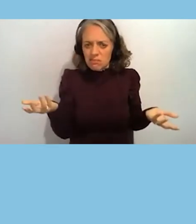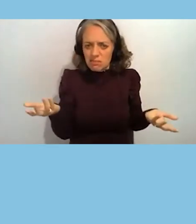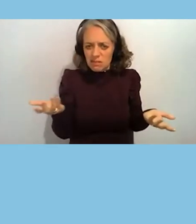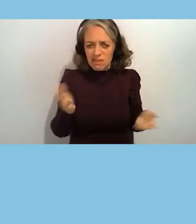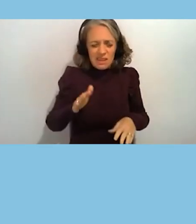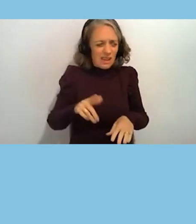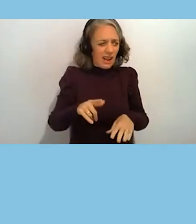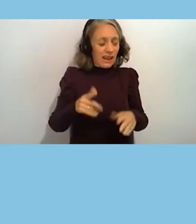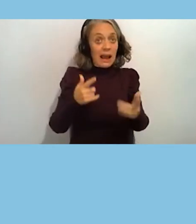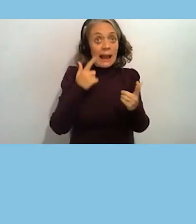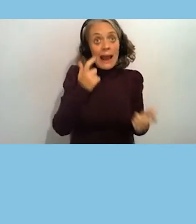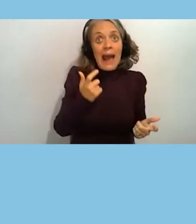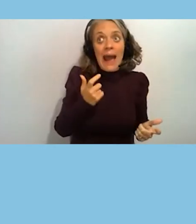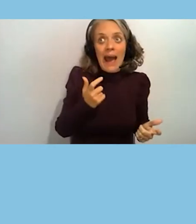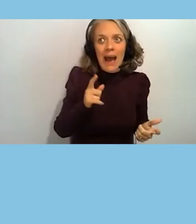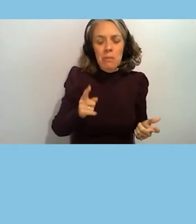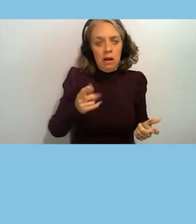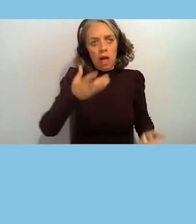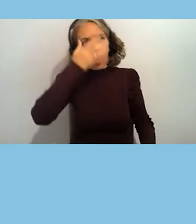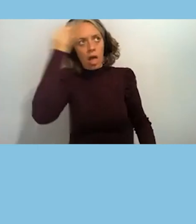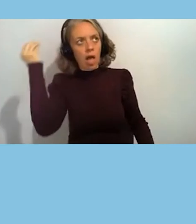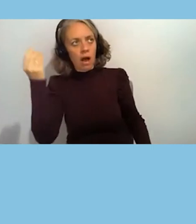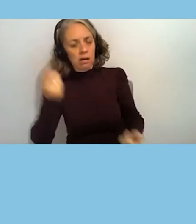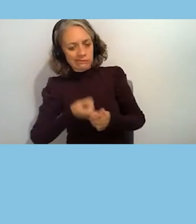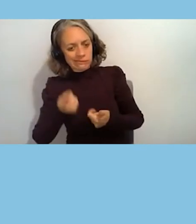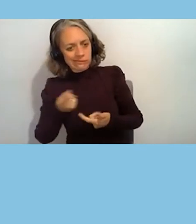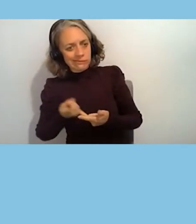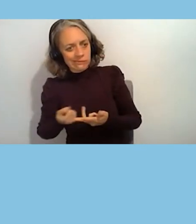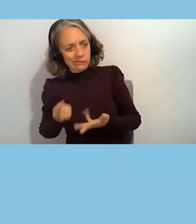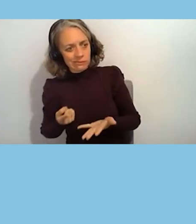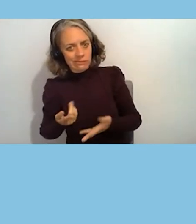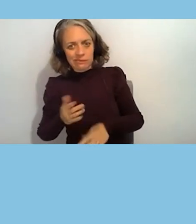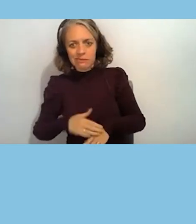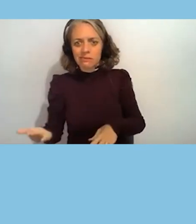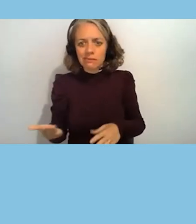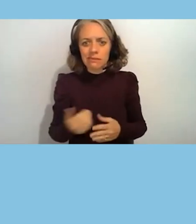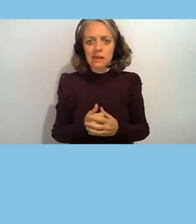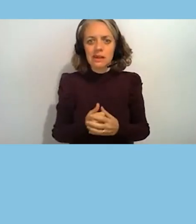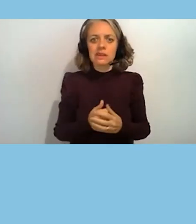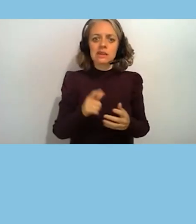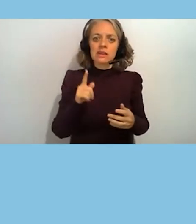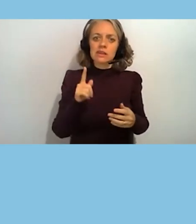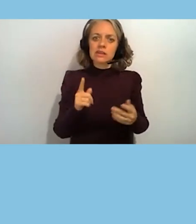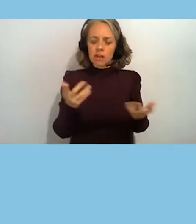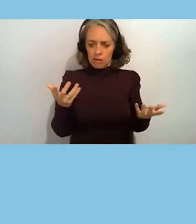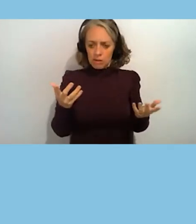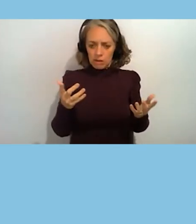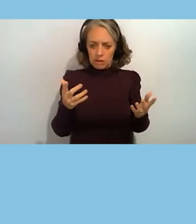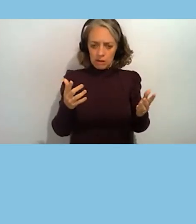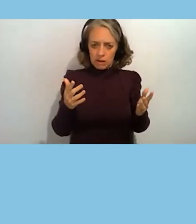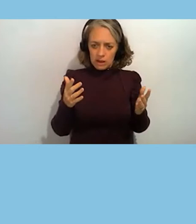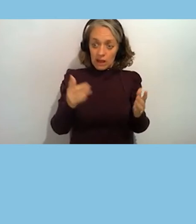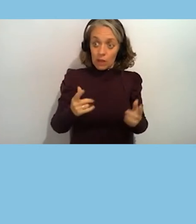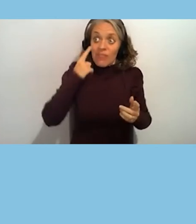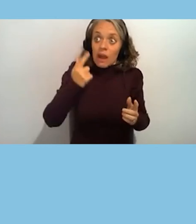careless caring in the face of an impairment imagined as lacking a momentary sighted